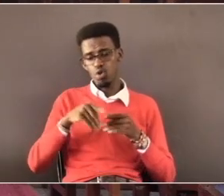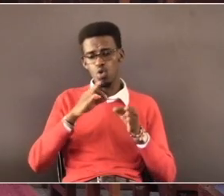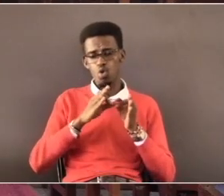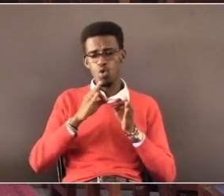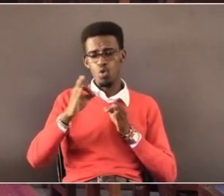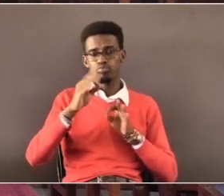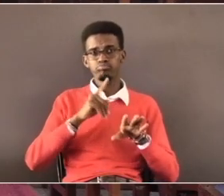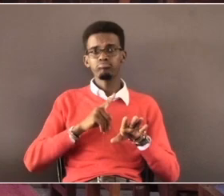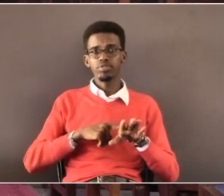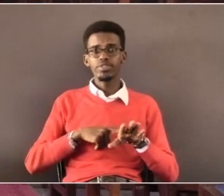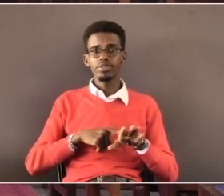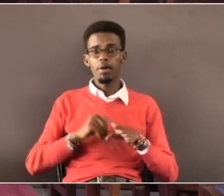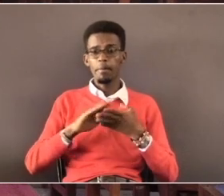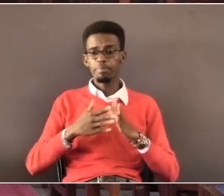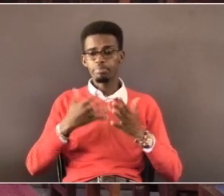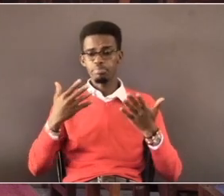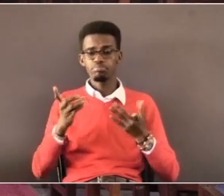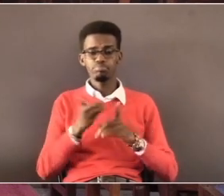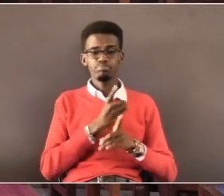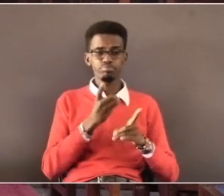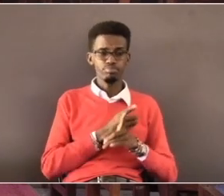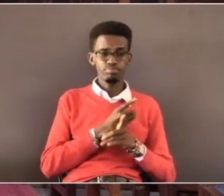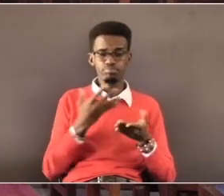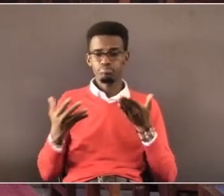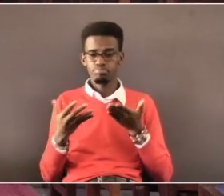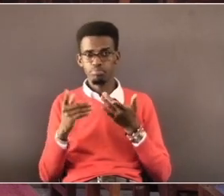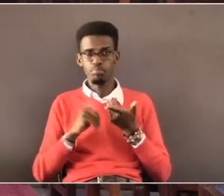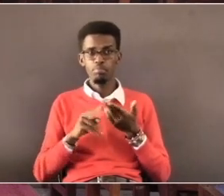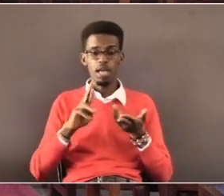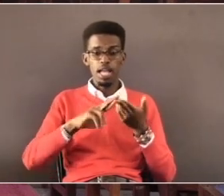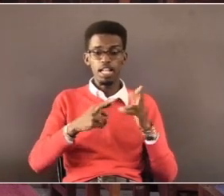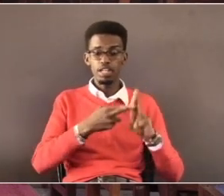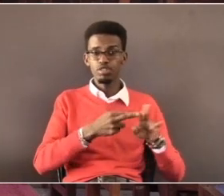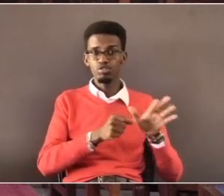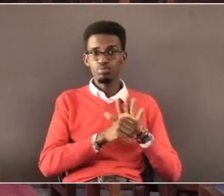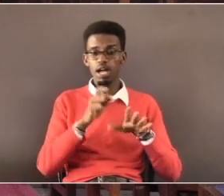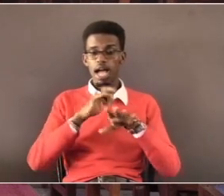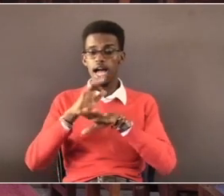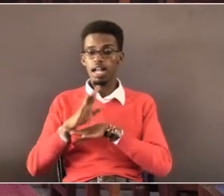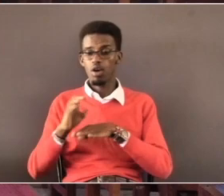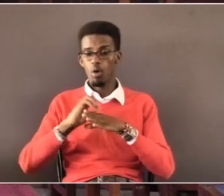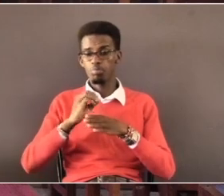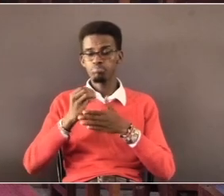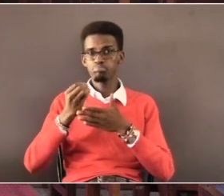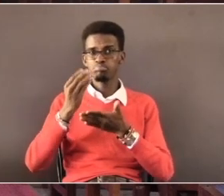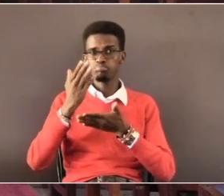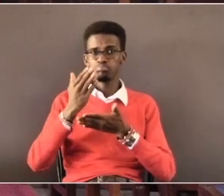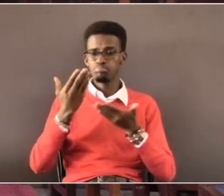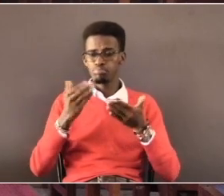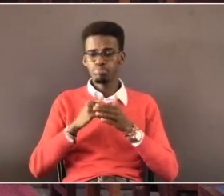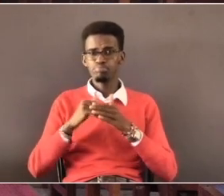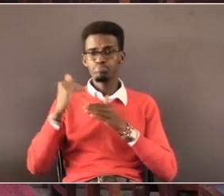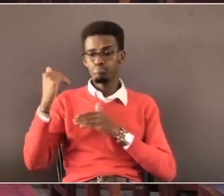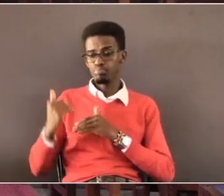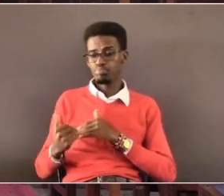because even as I speak to you, might be in different states of the relationship, like it might be the early, the middle, and where you have long